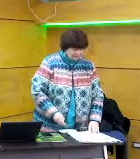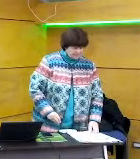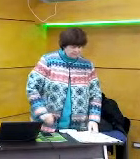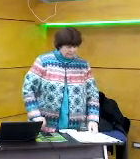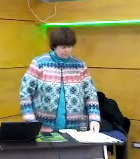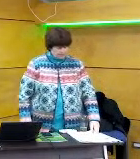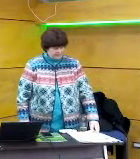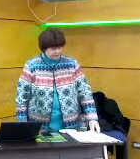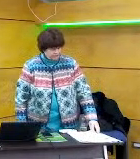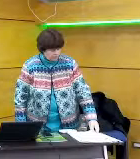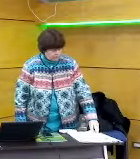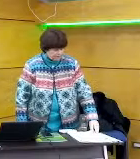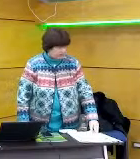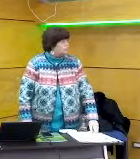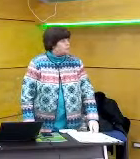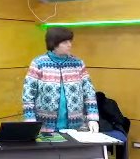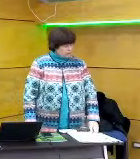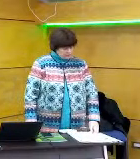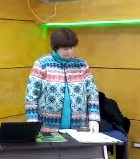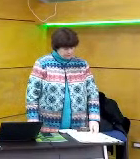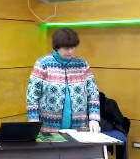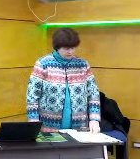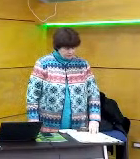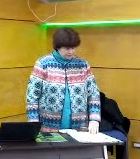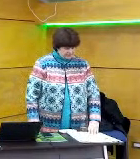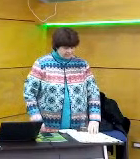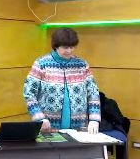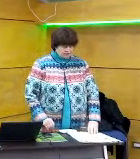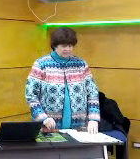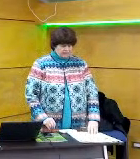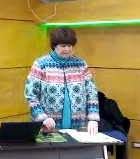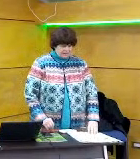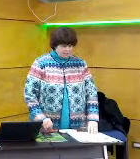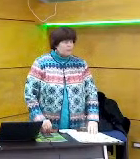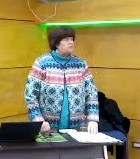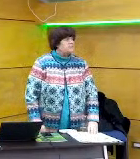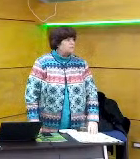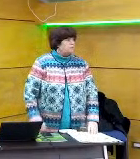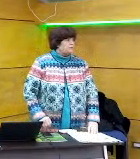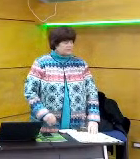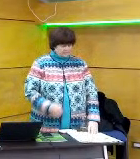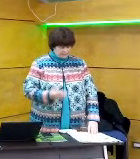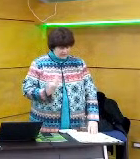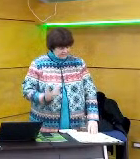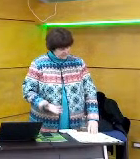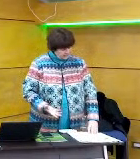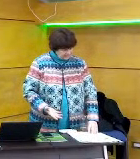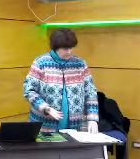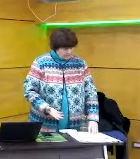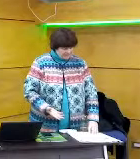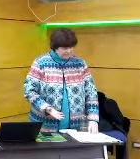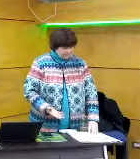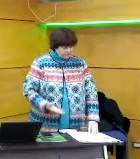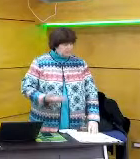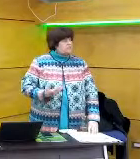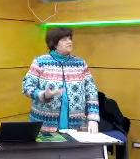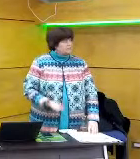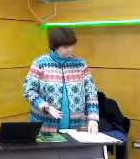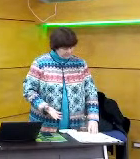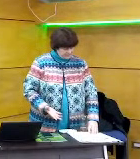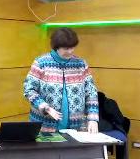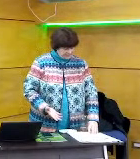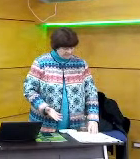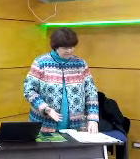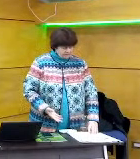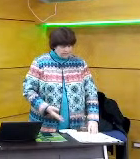So as demonstrated with our duologue and poetry recitation, the participants can select a passage,